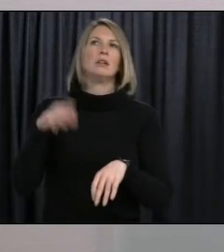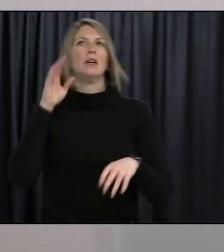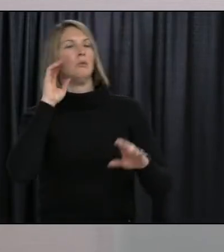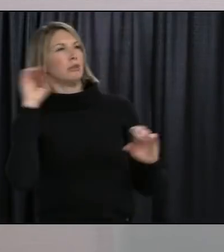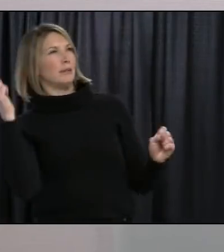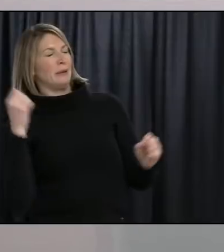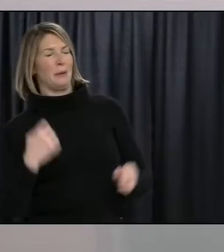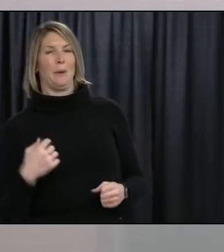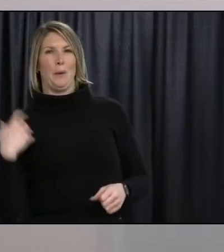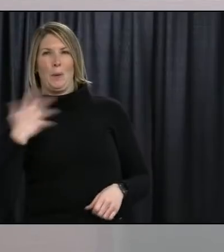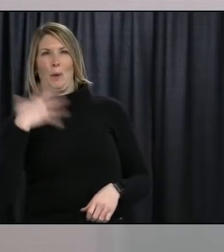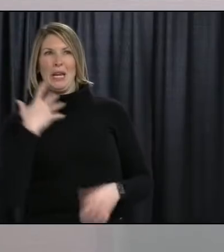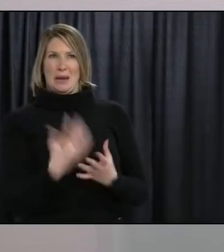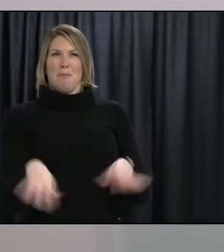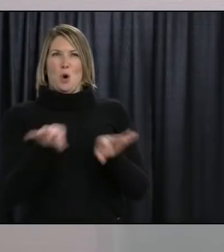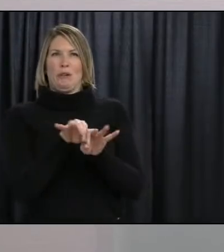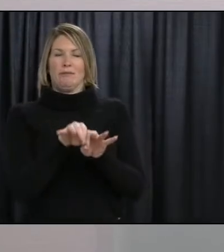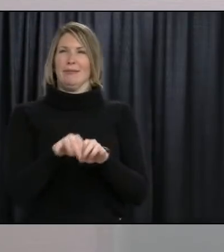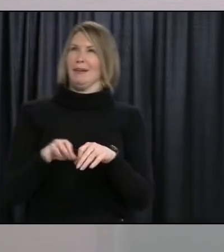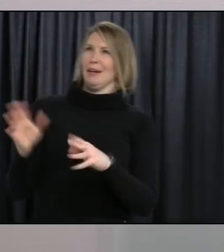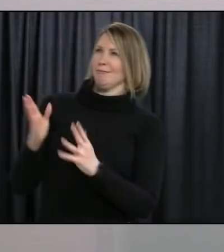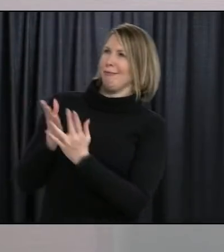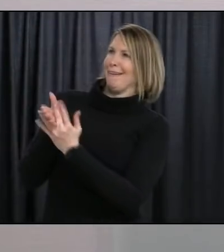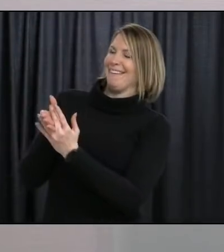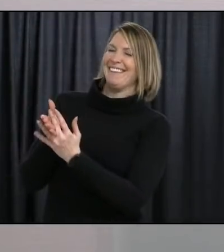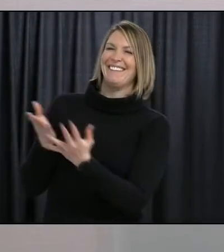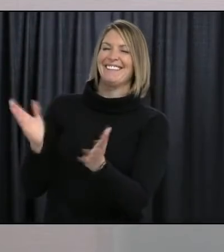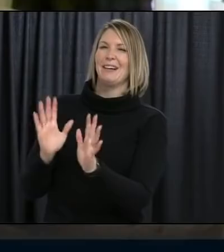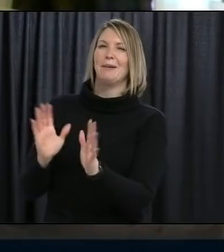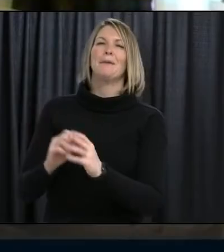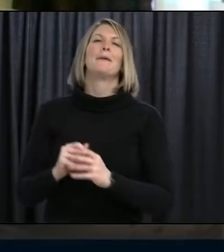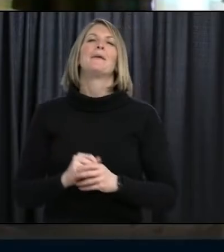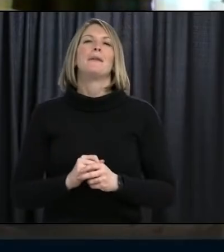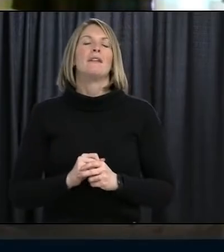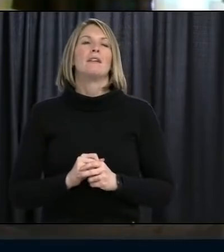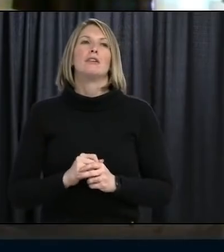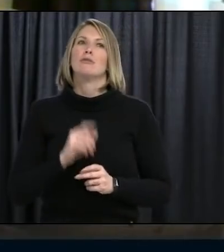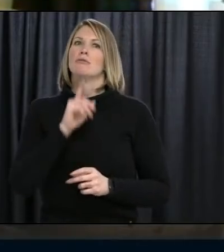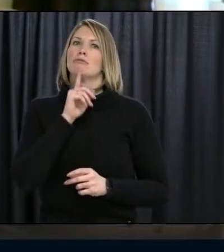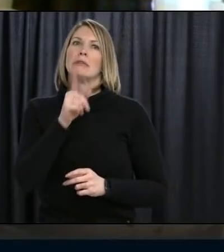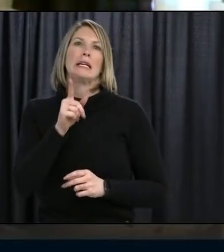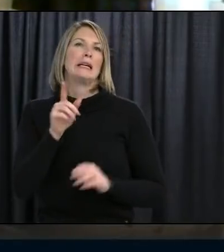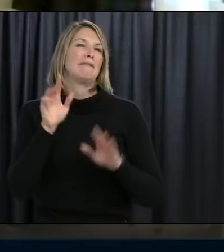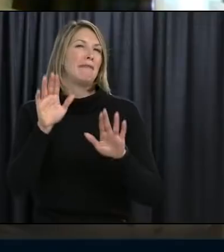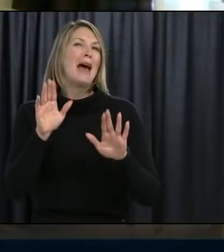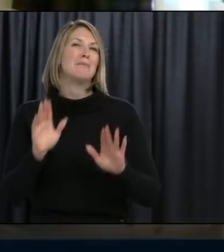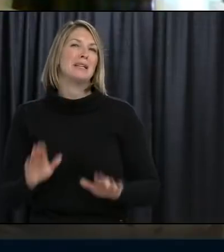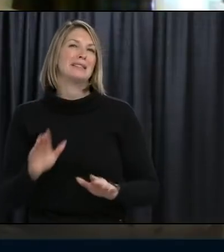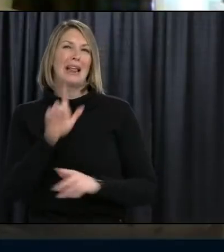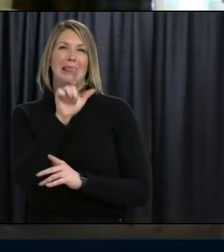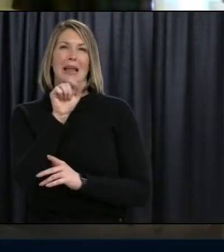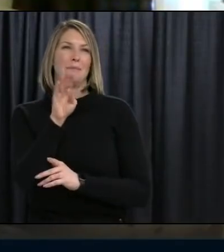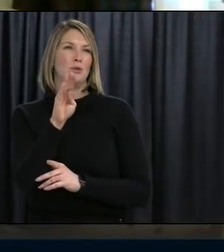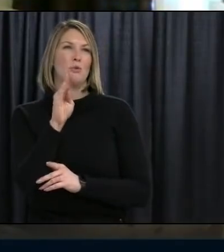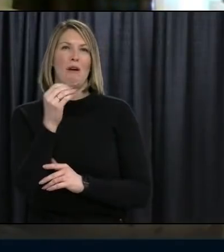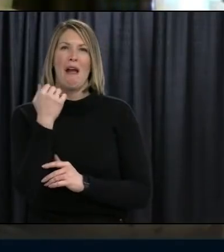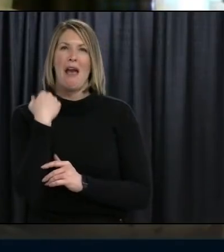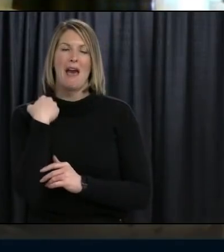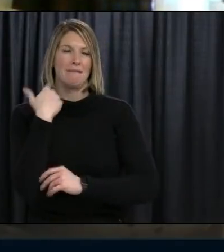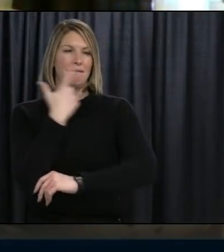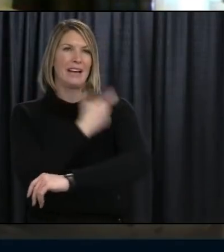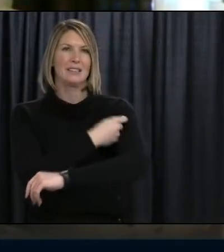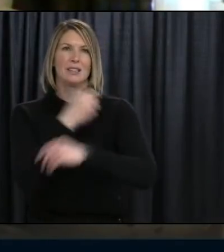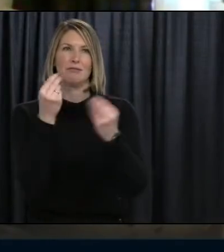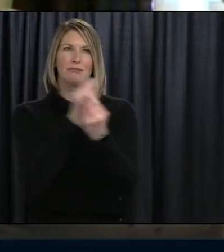ahead. No. This is a gigantic win for Labrador and for the Indigenous communities. We know Indigenous communities are